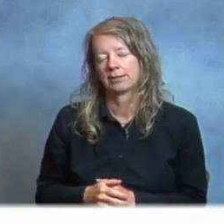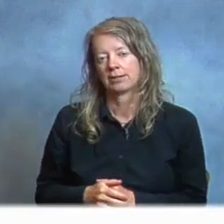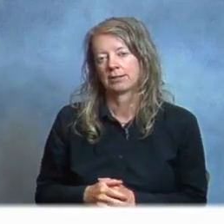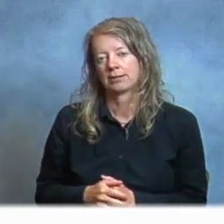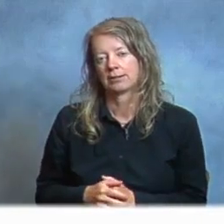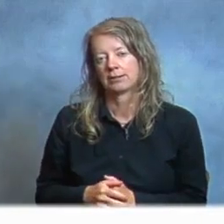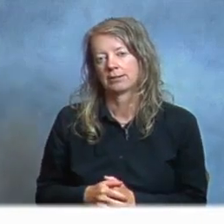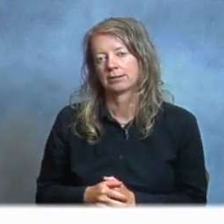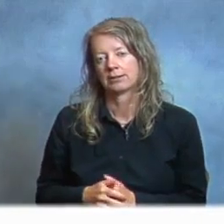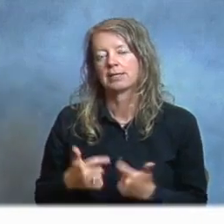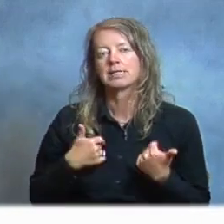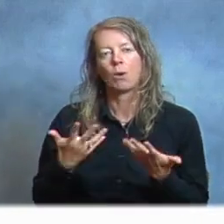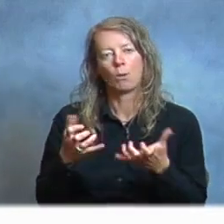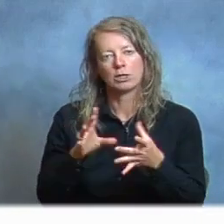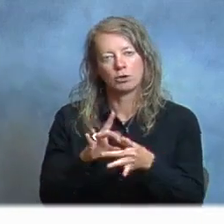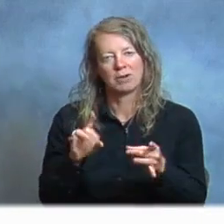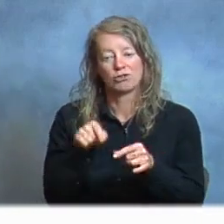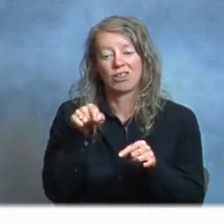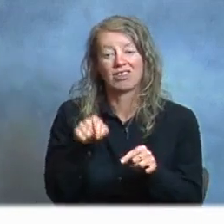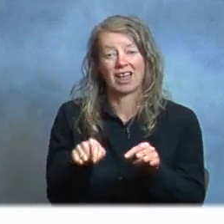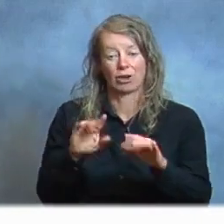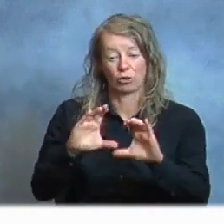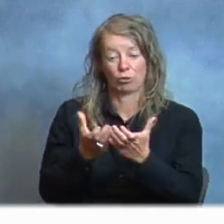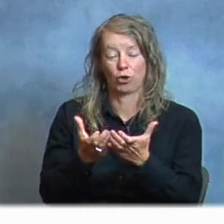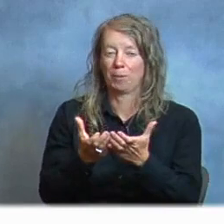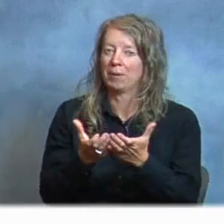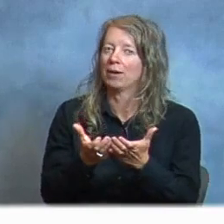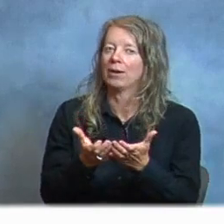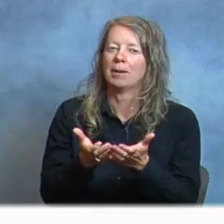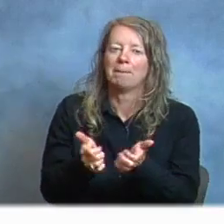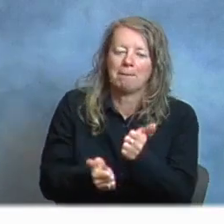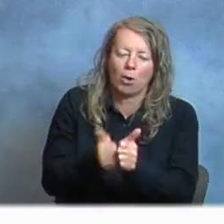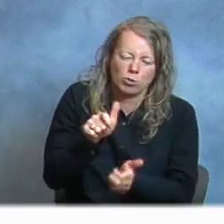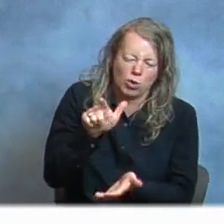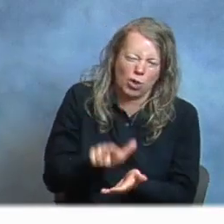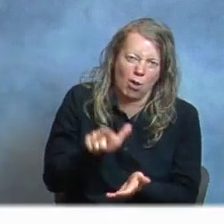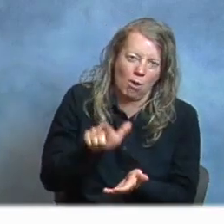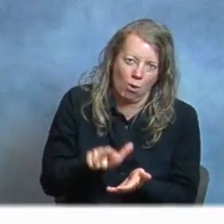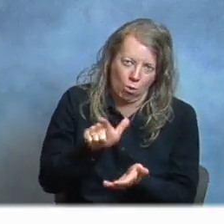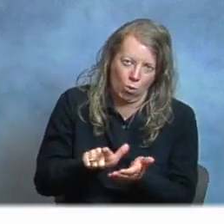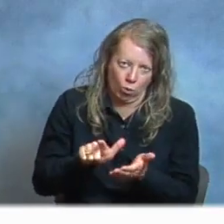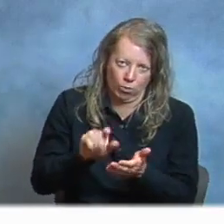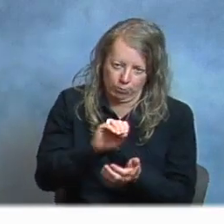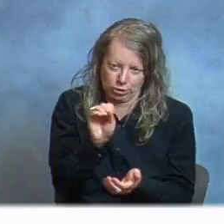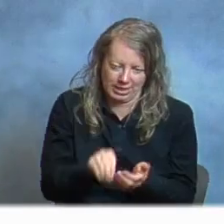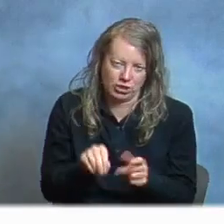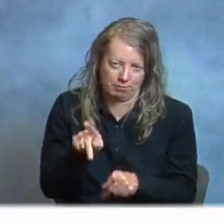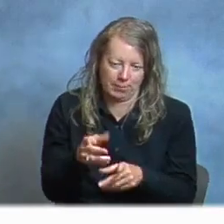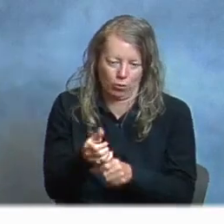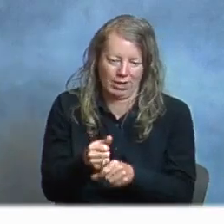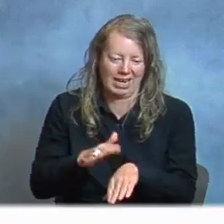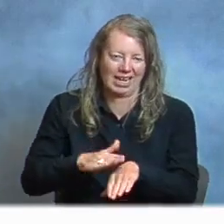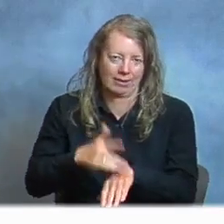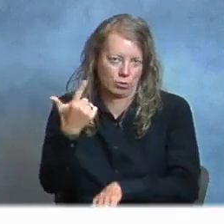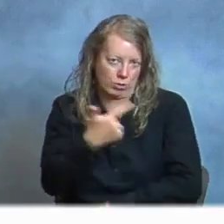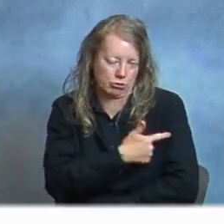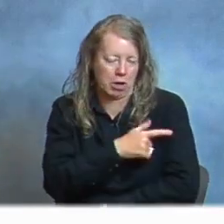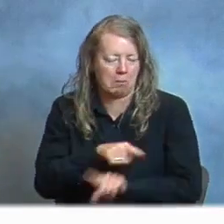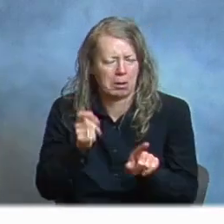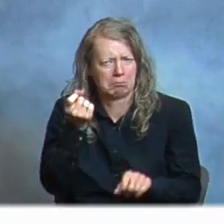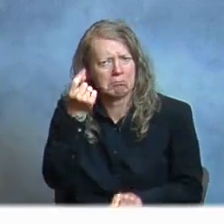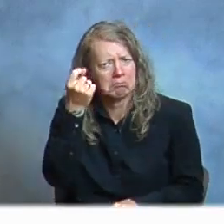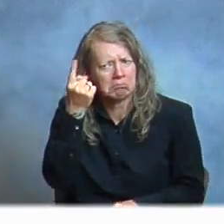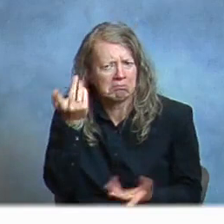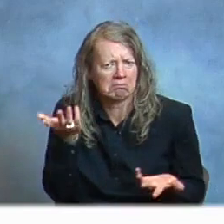that it has the lowest rate of receiving at least one vaccine. But this is understandable, as you